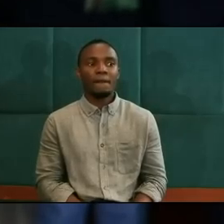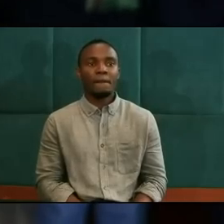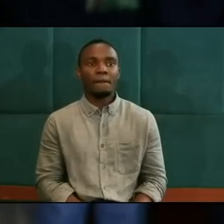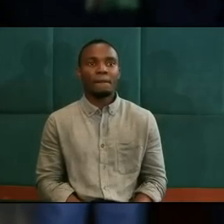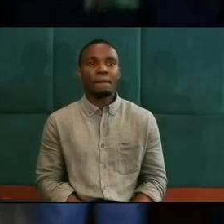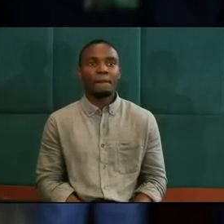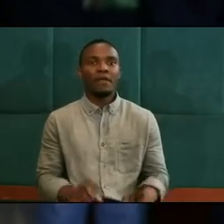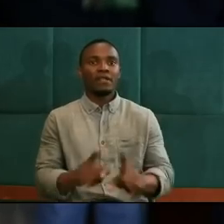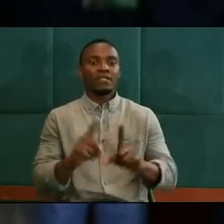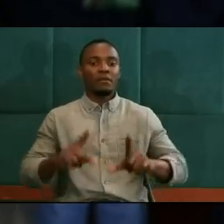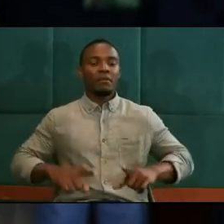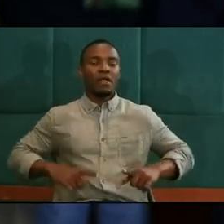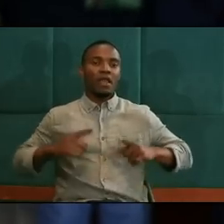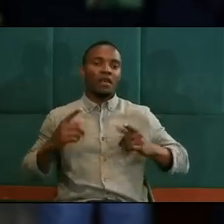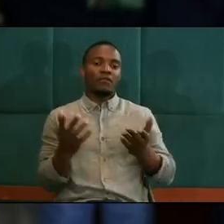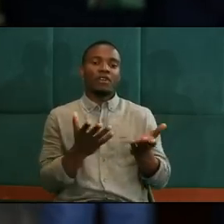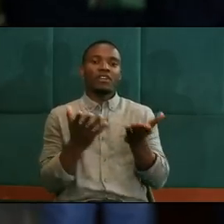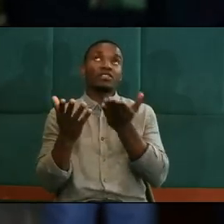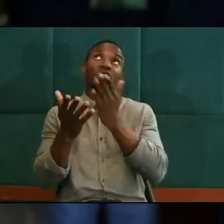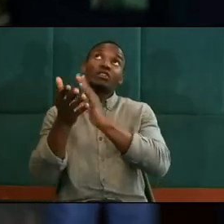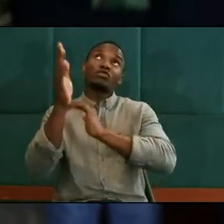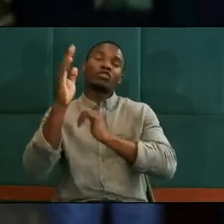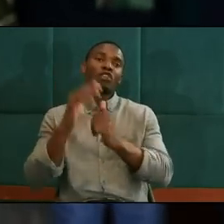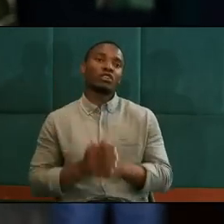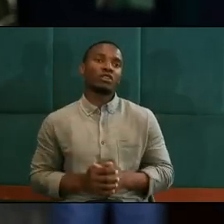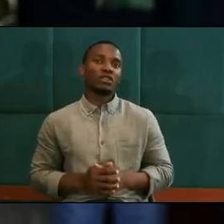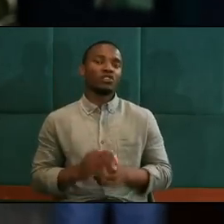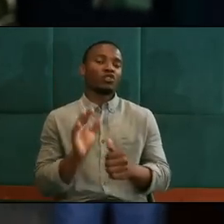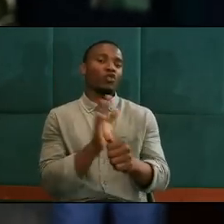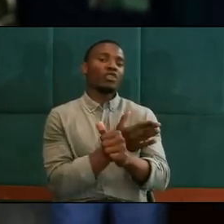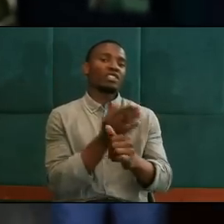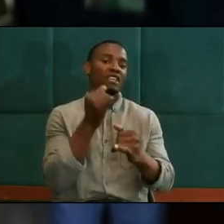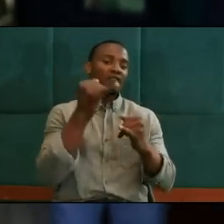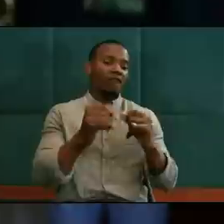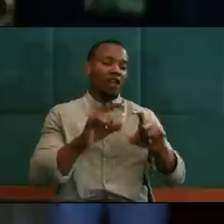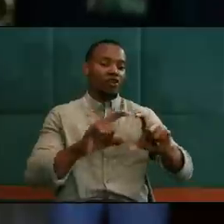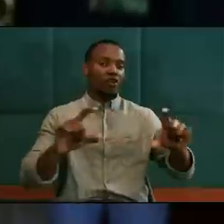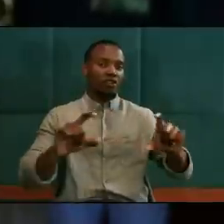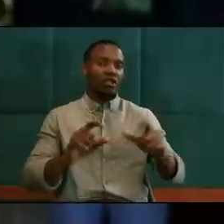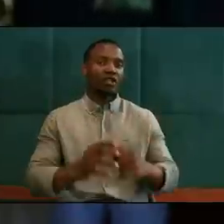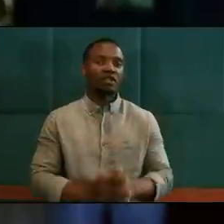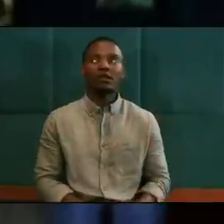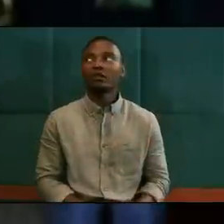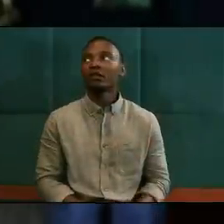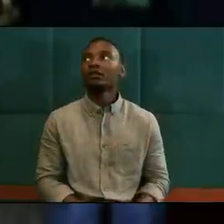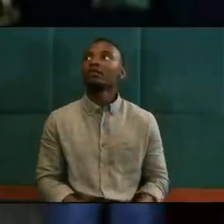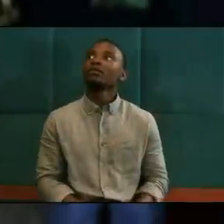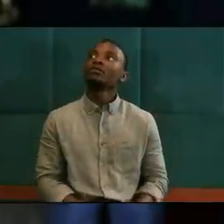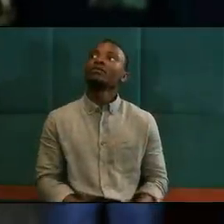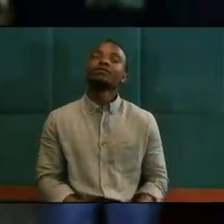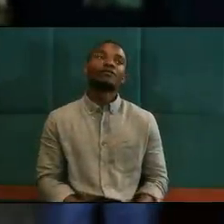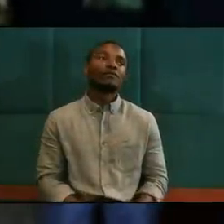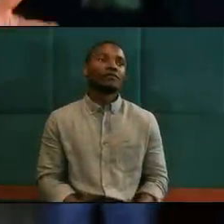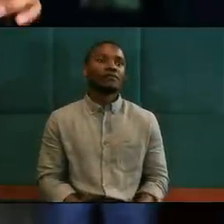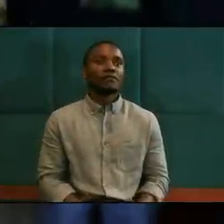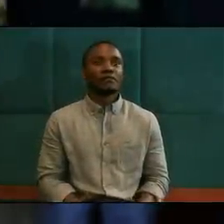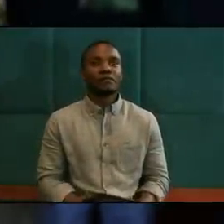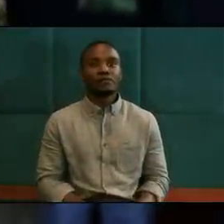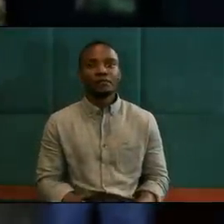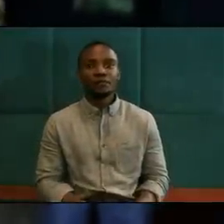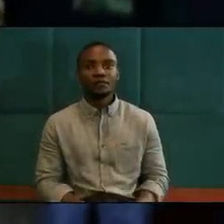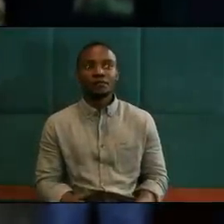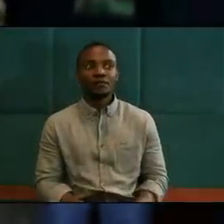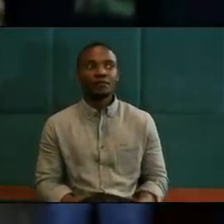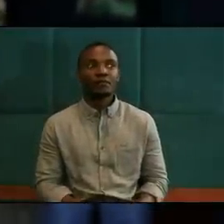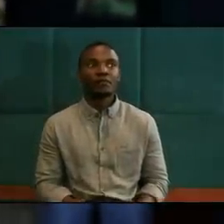to the Lord Jesus Christ and be saved. Let's sing our last stanza. I need his cleansing blood, I know. Now I'm coming